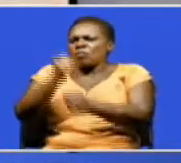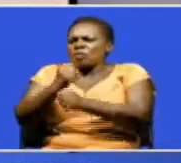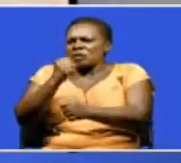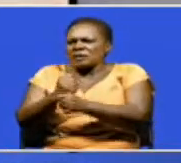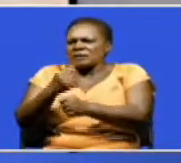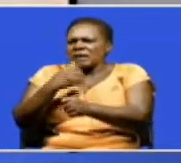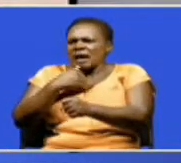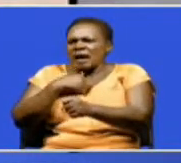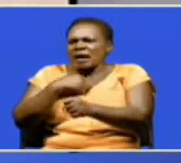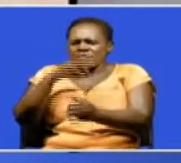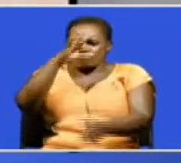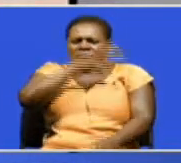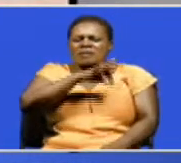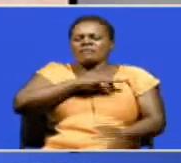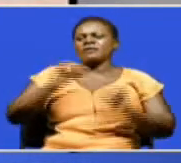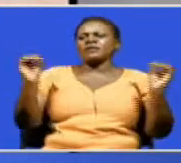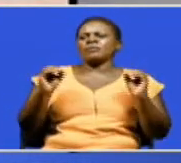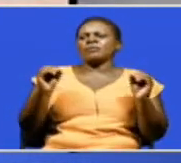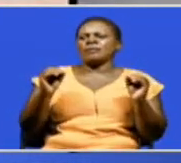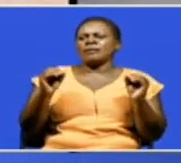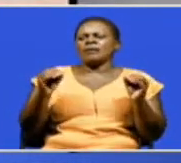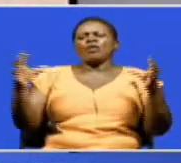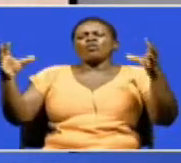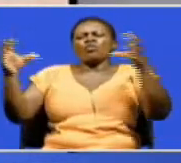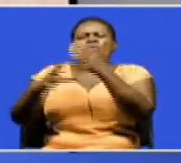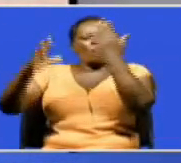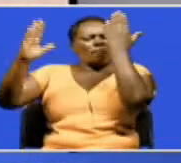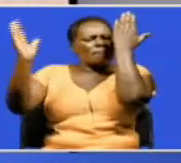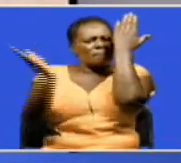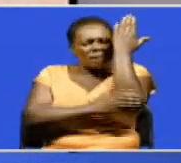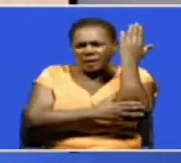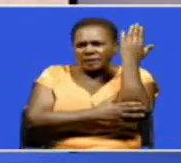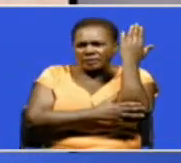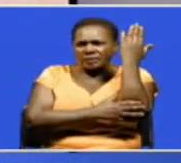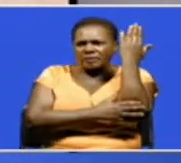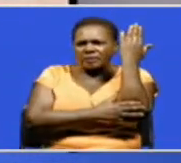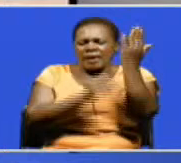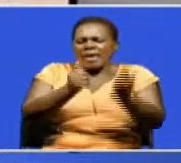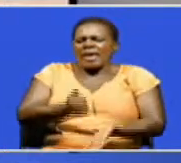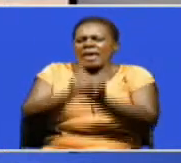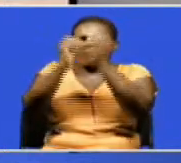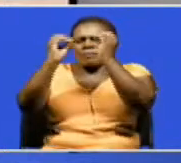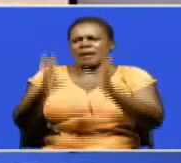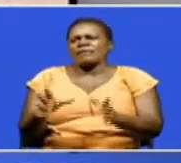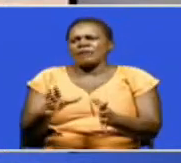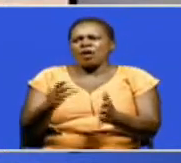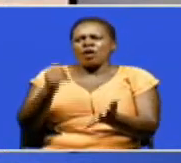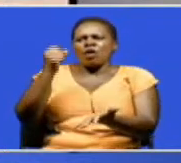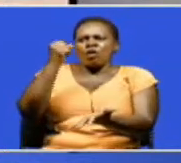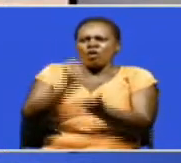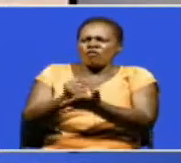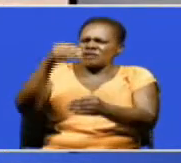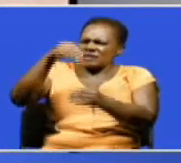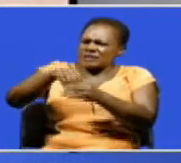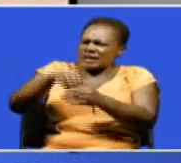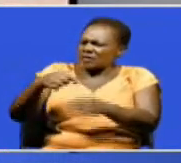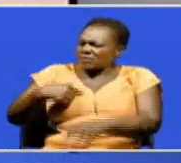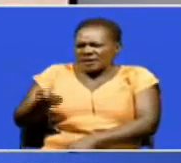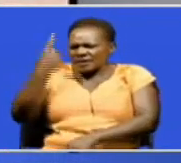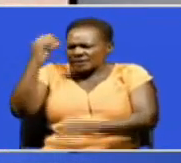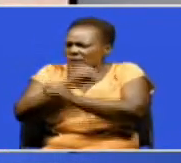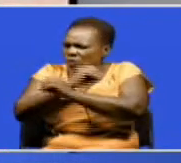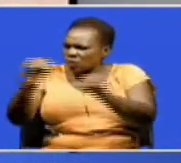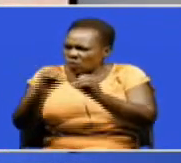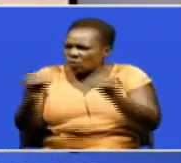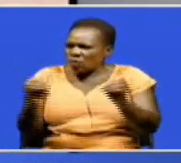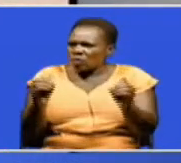boundaries. Kasi ya chama mbaya haina usaidizi na ile ofisi ya internal, sijui kwa nini big office